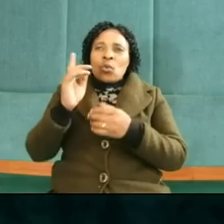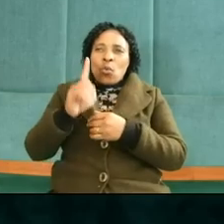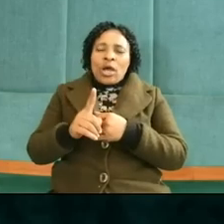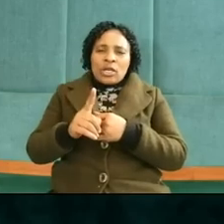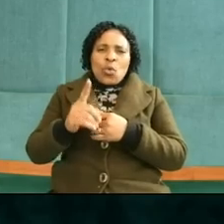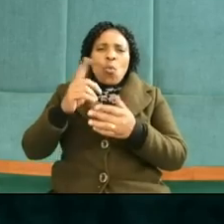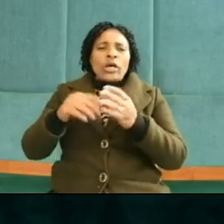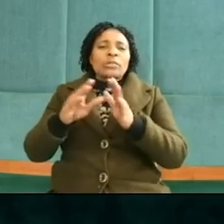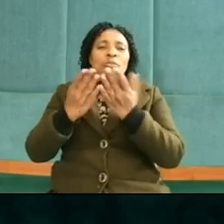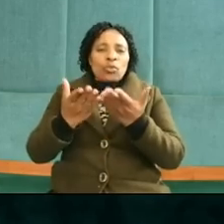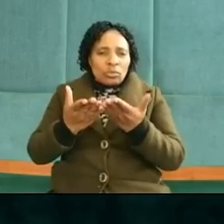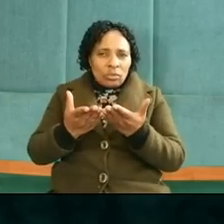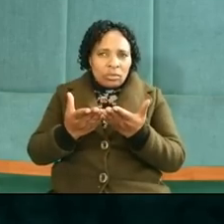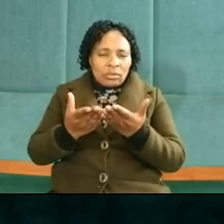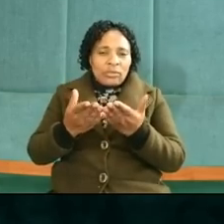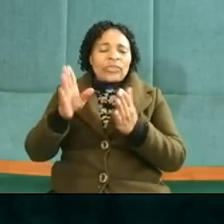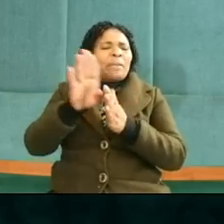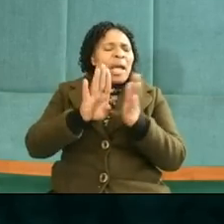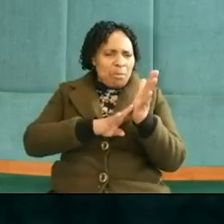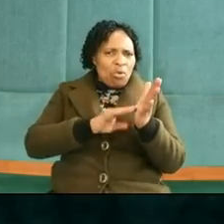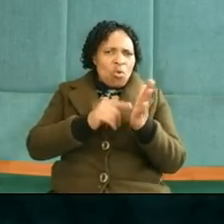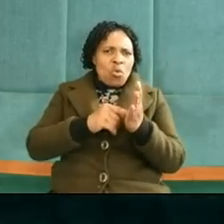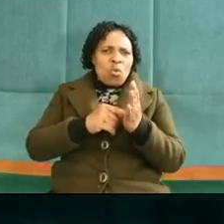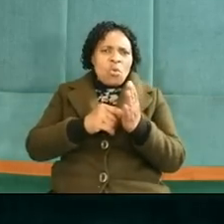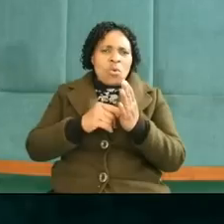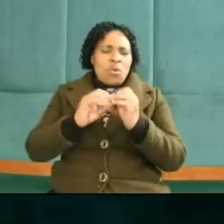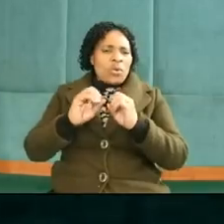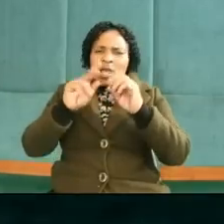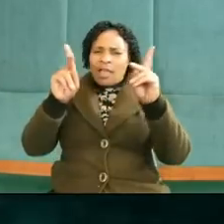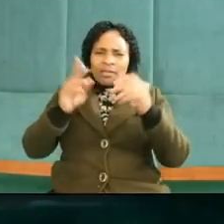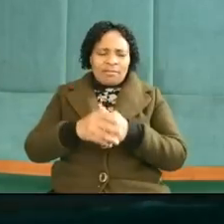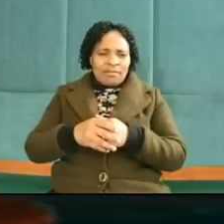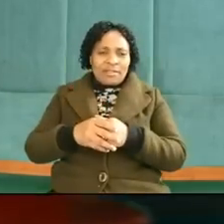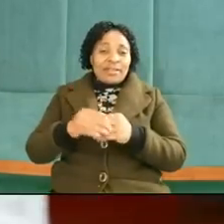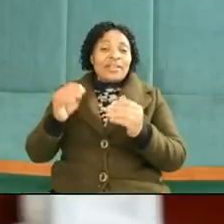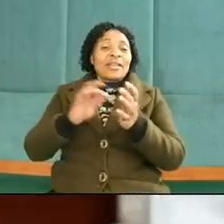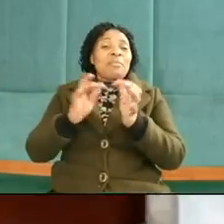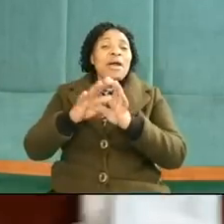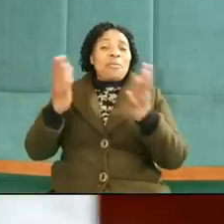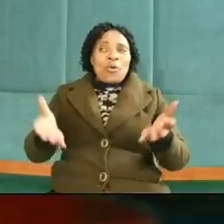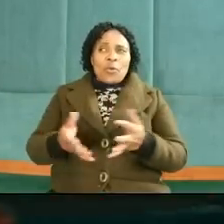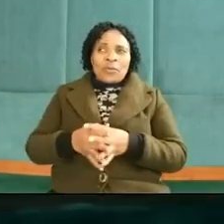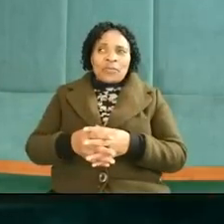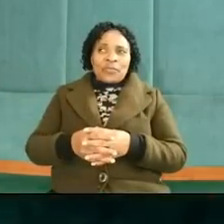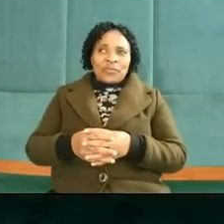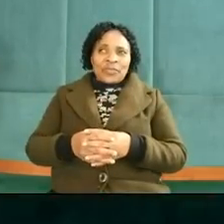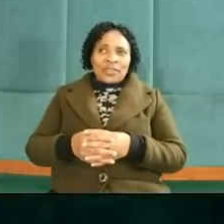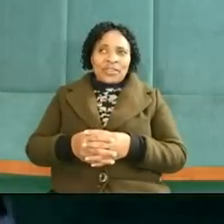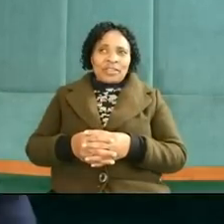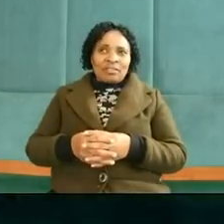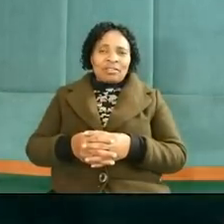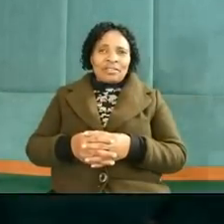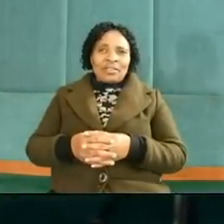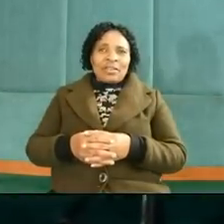what book that was? The Bible. Oh! The Bible. Hey, I checked